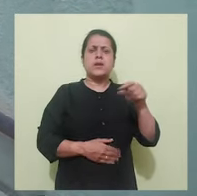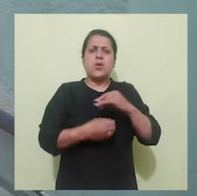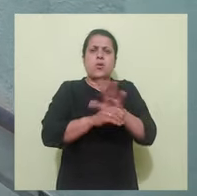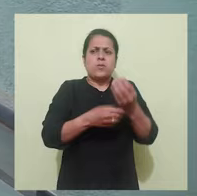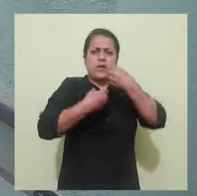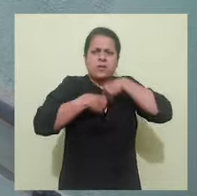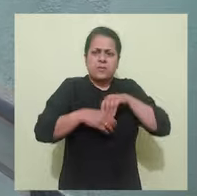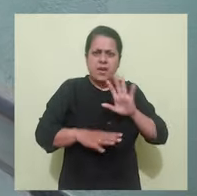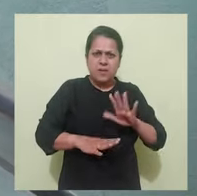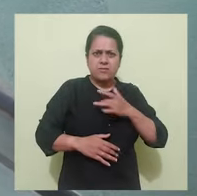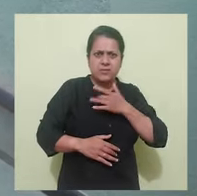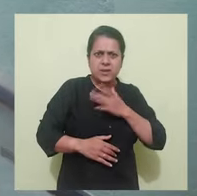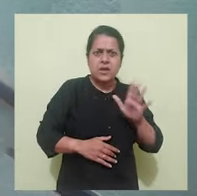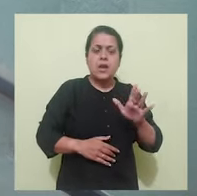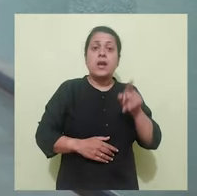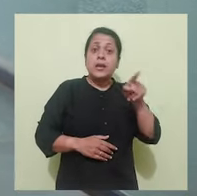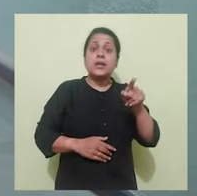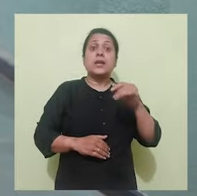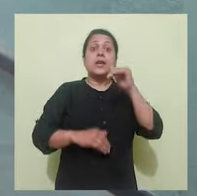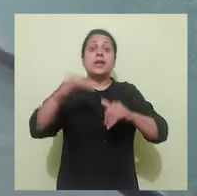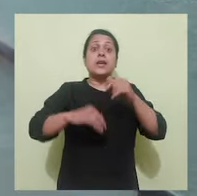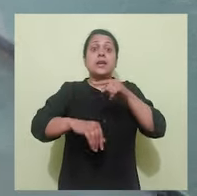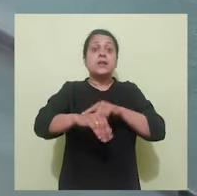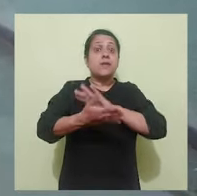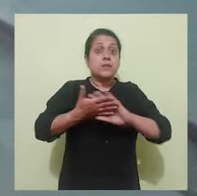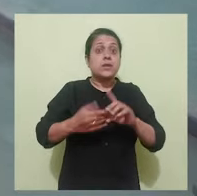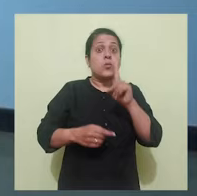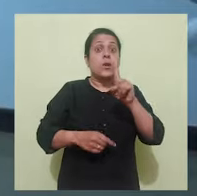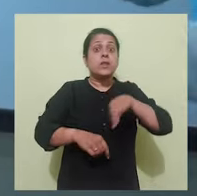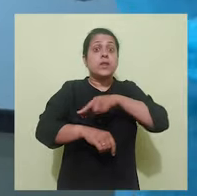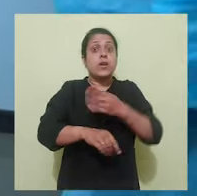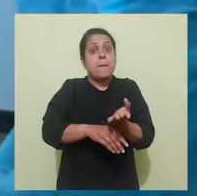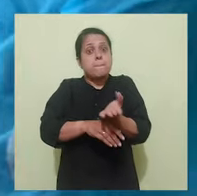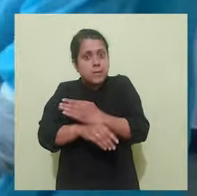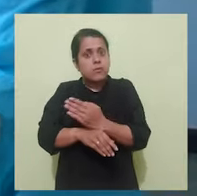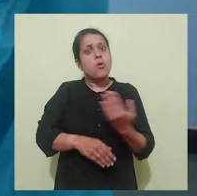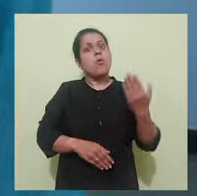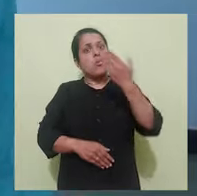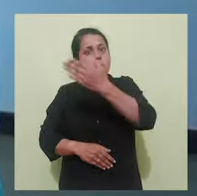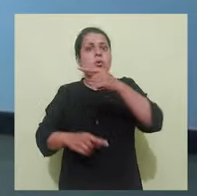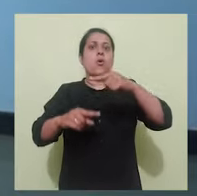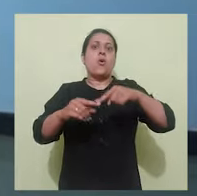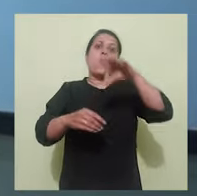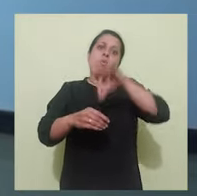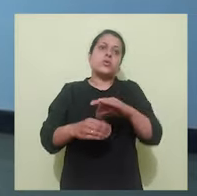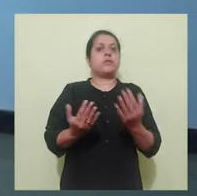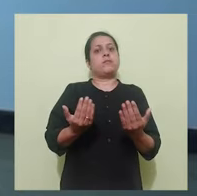Electors with COVID-19 related symptoms will vote in the last 1 hour of poll.